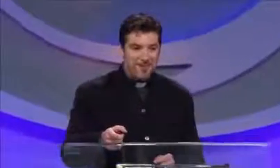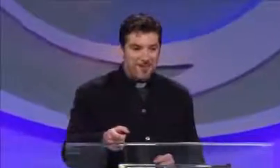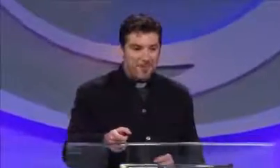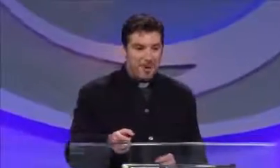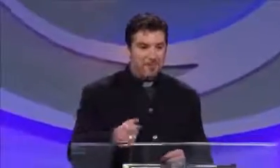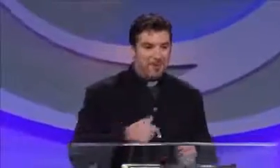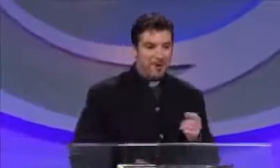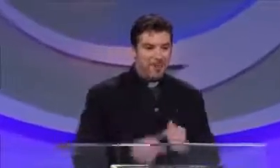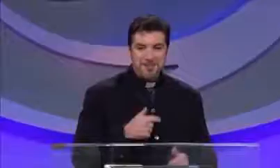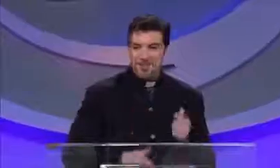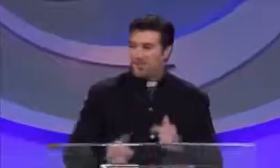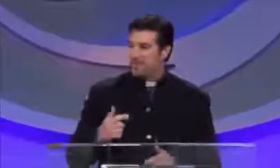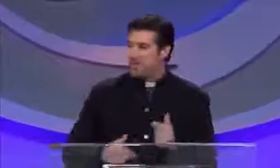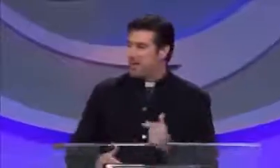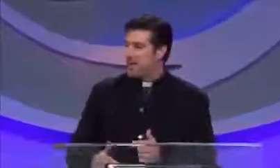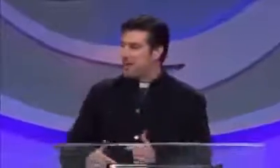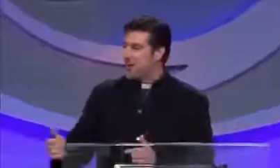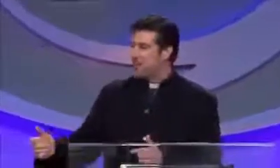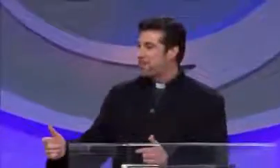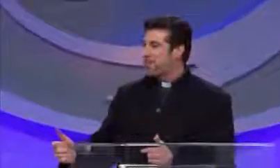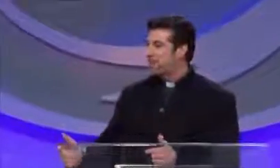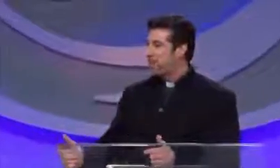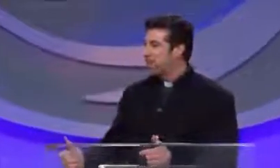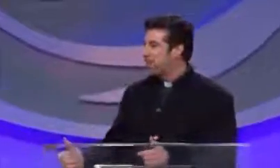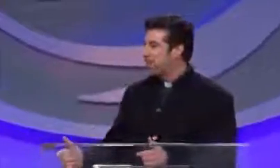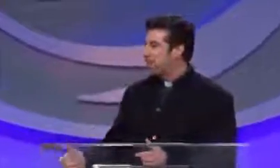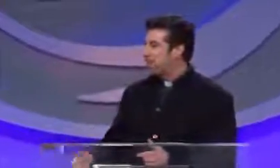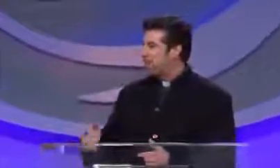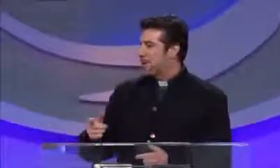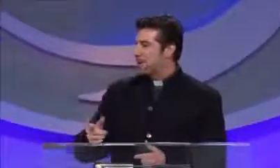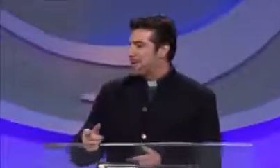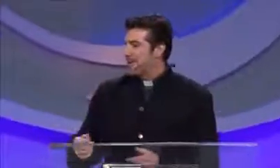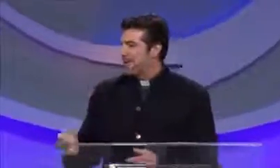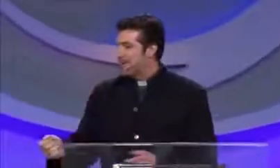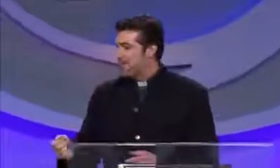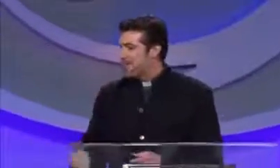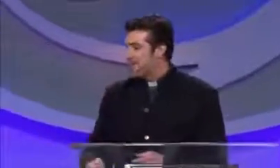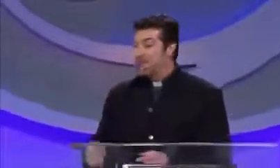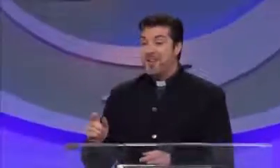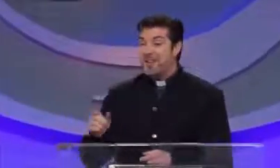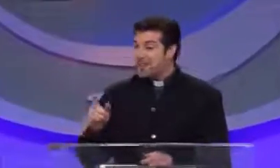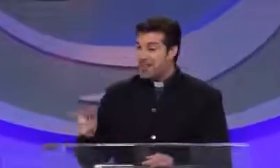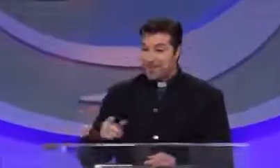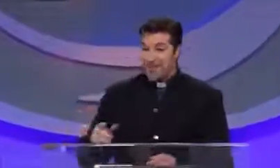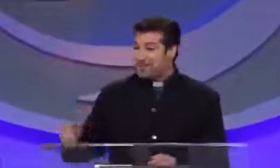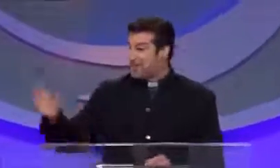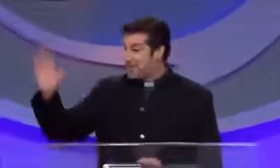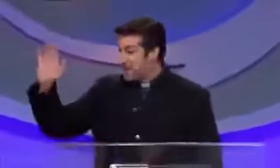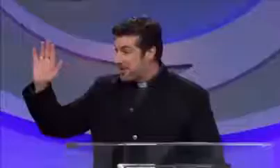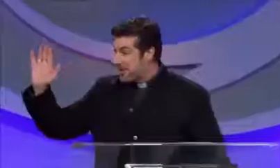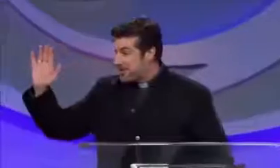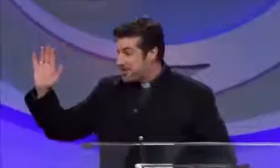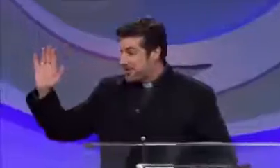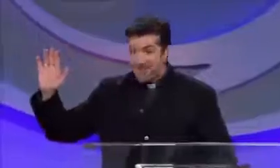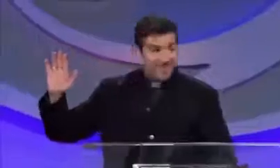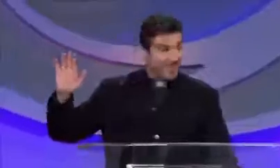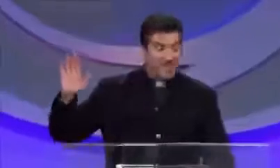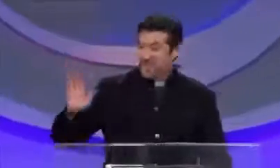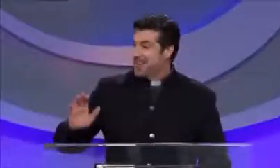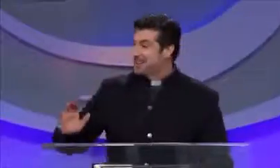faith. By preparing myself every morning to go out and preach the gospel by watching some video VHS tapes. Do you remember